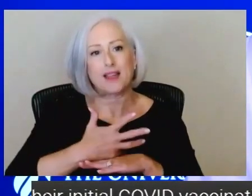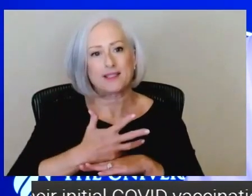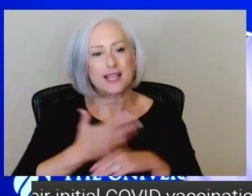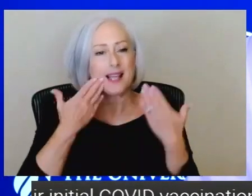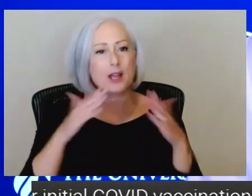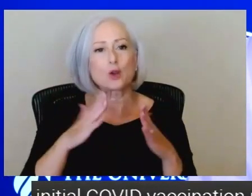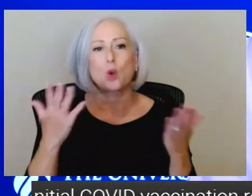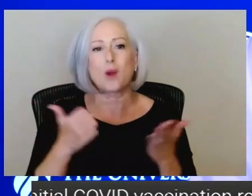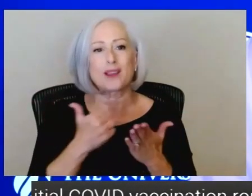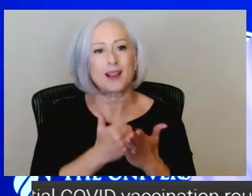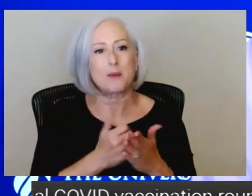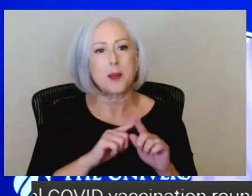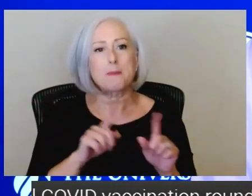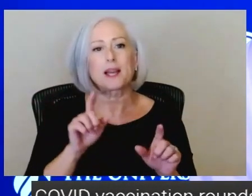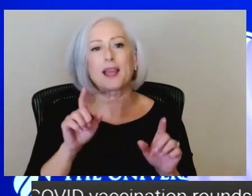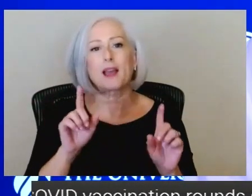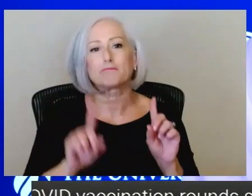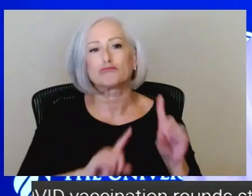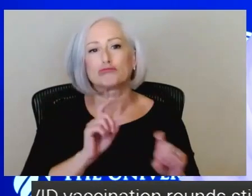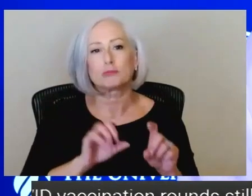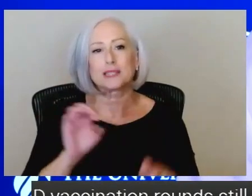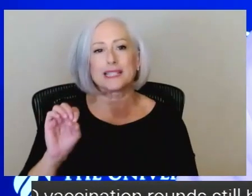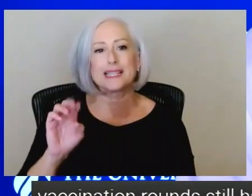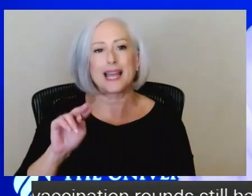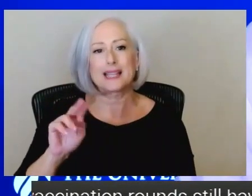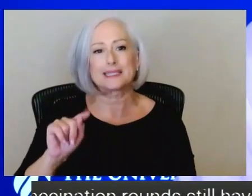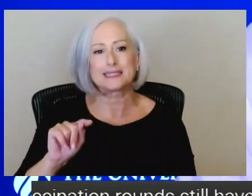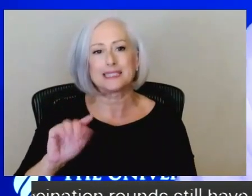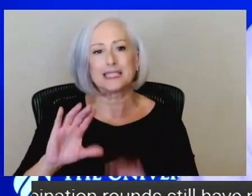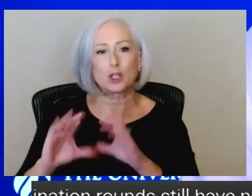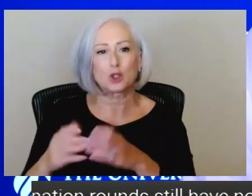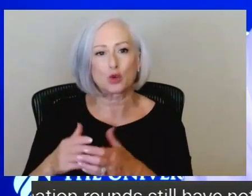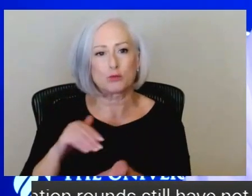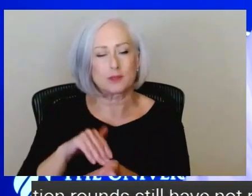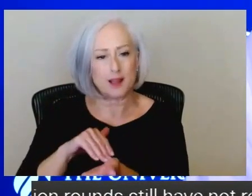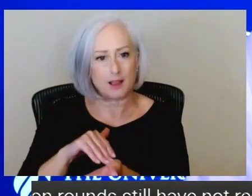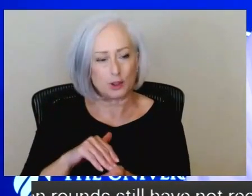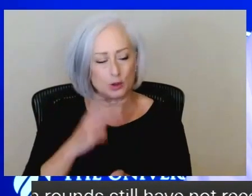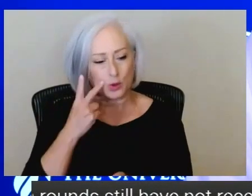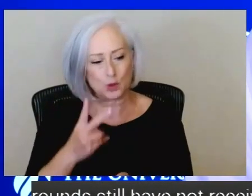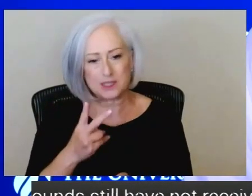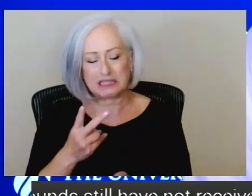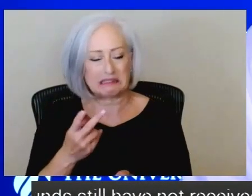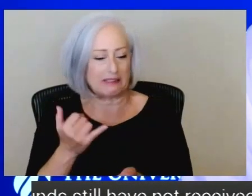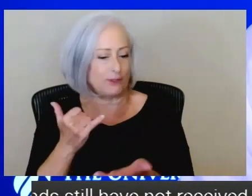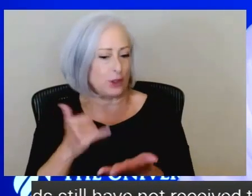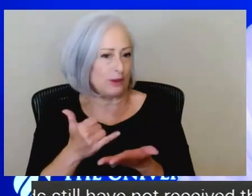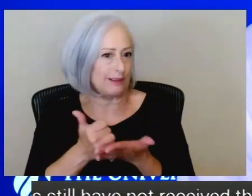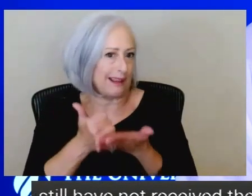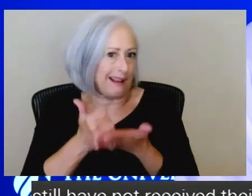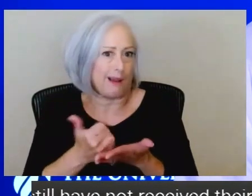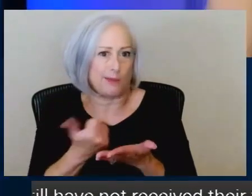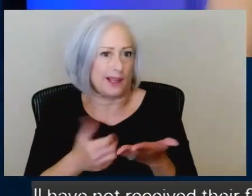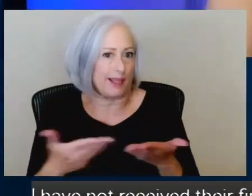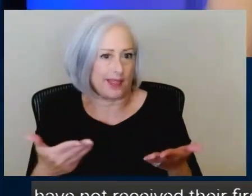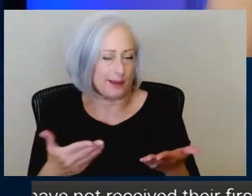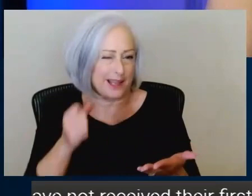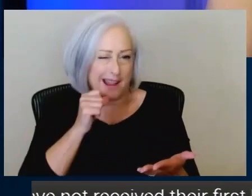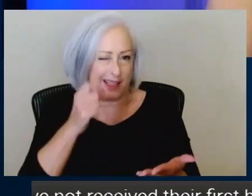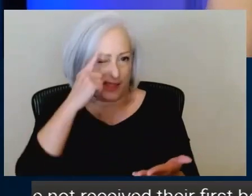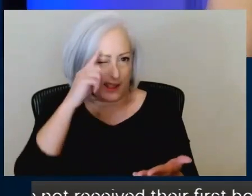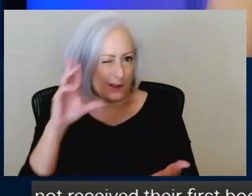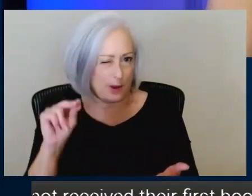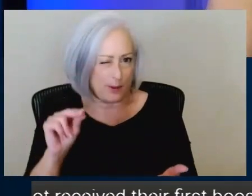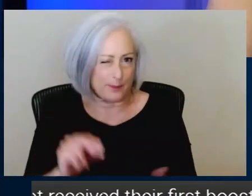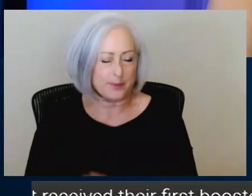our ENT colleagues about that, but I don't believe there's any even symptomatic things to do for that. We are going to send it back out to Alexis